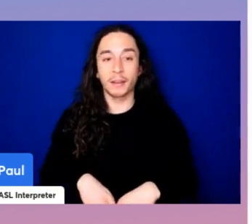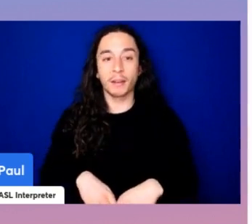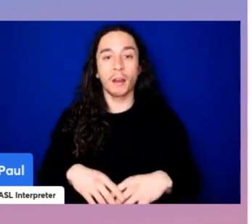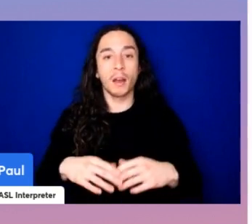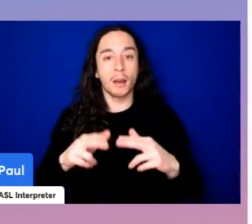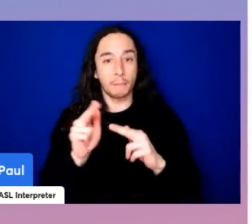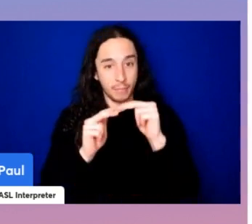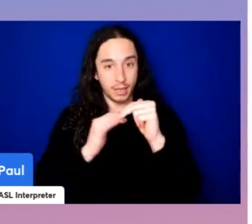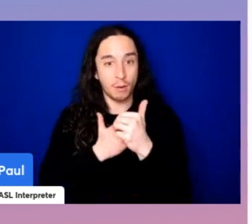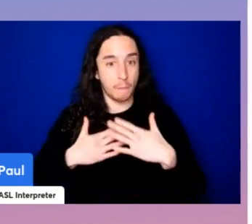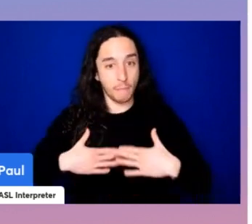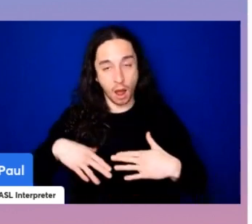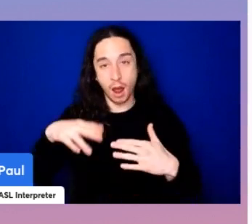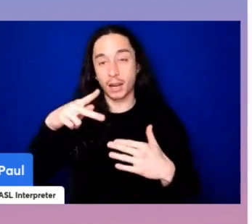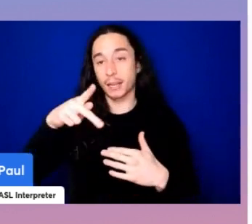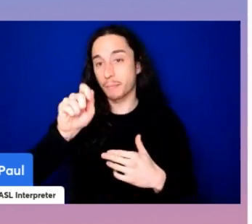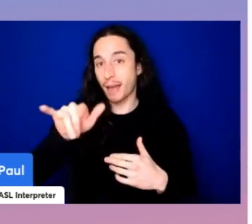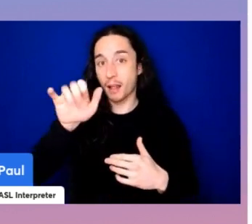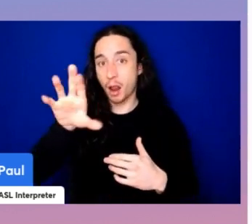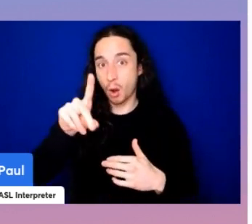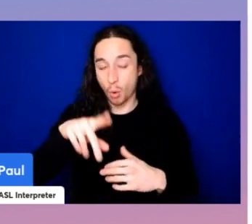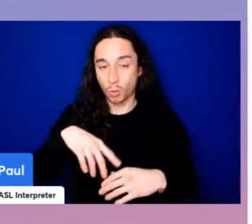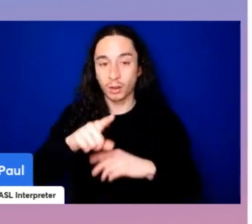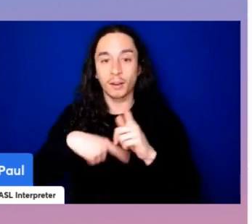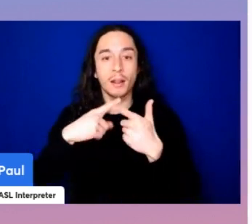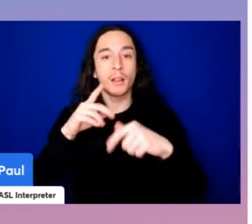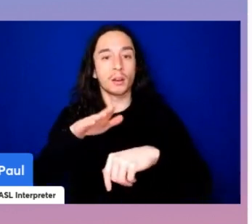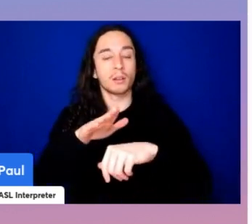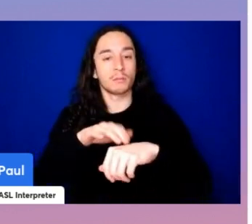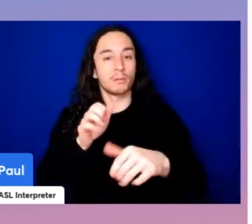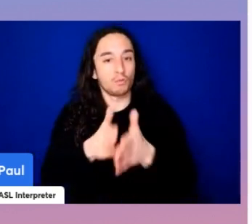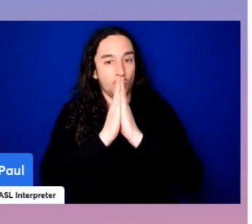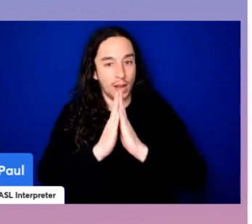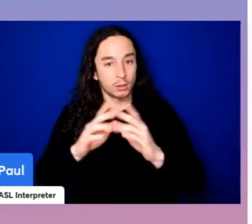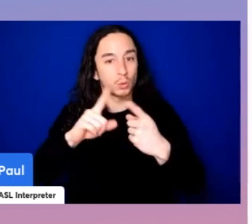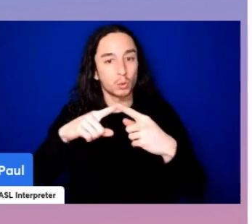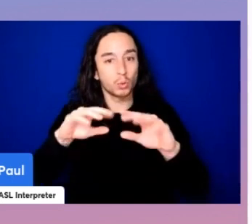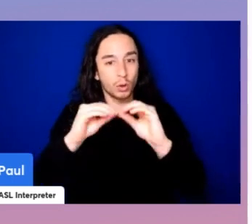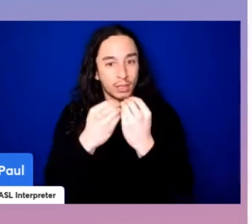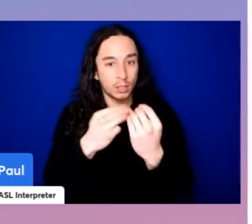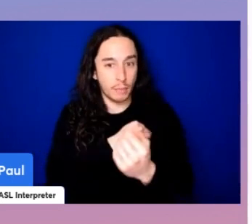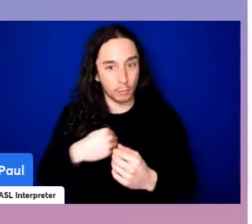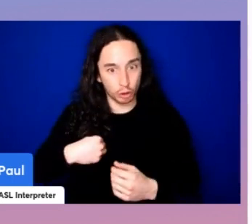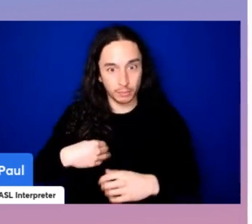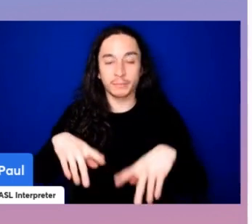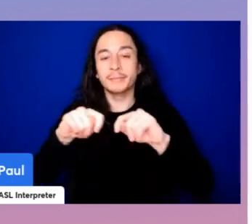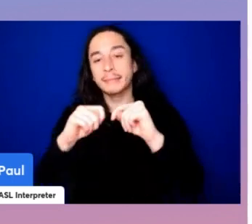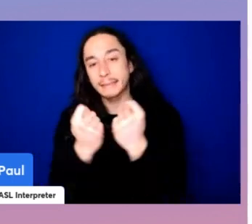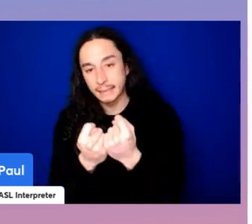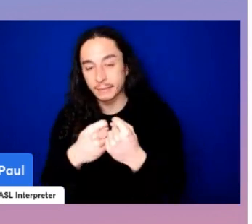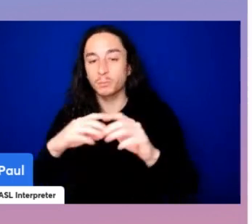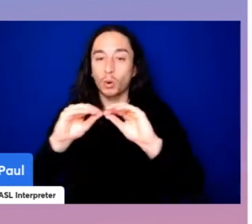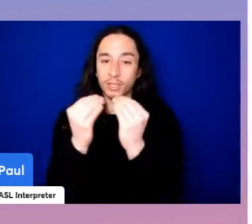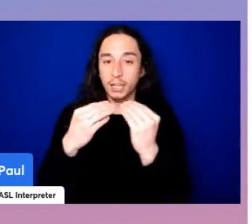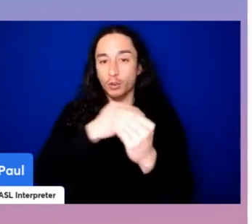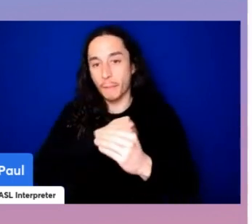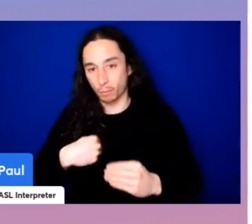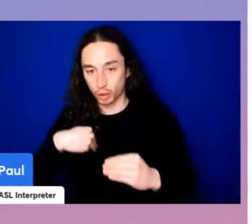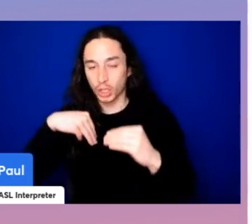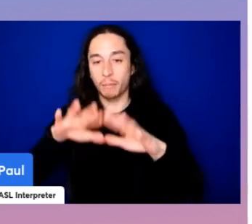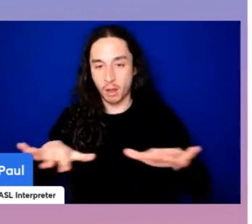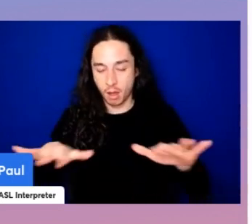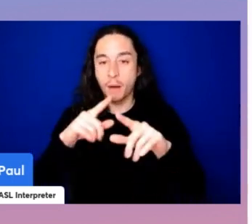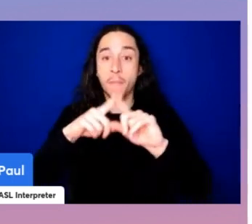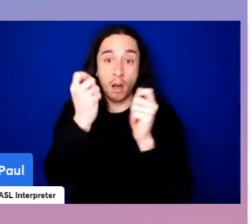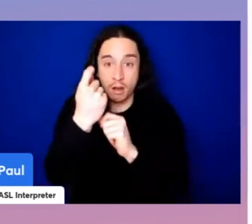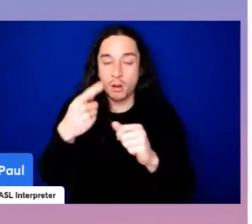body payload, and then we do a request to organization memberships, or team organization memberships. However, the request